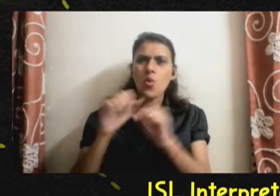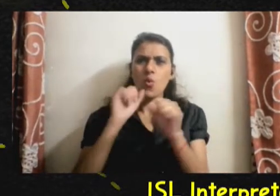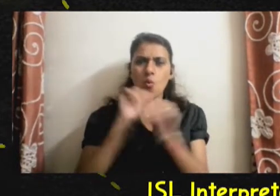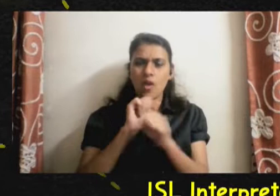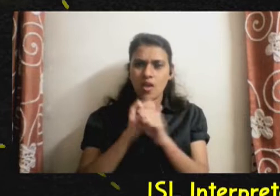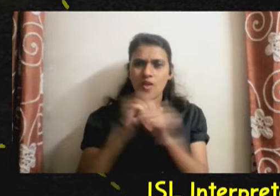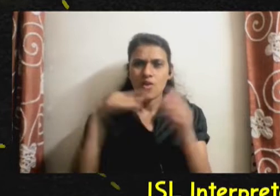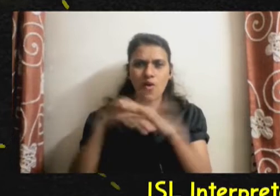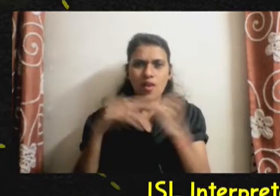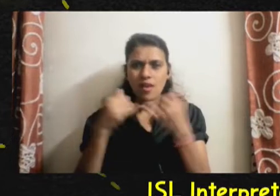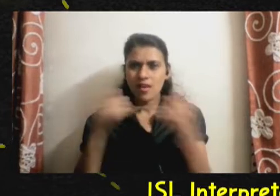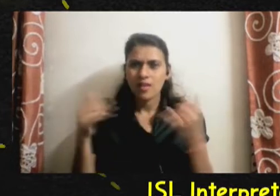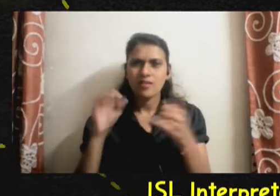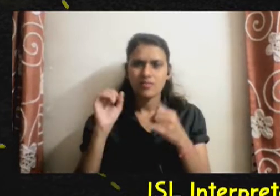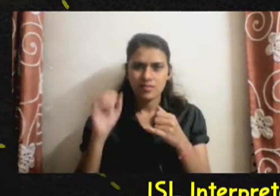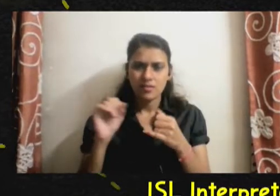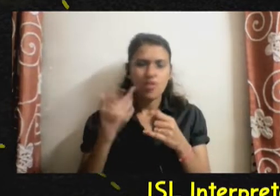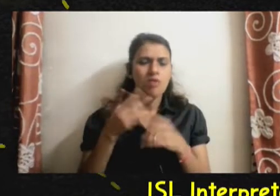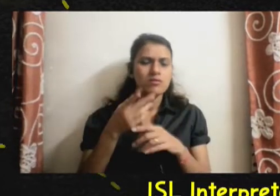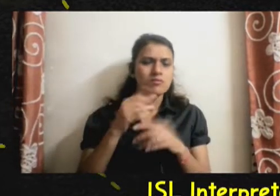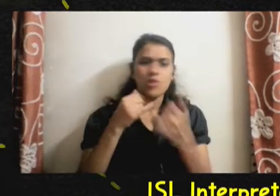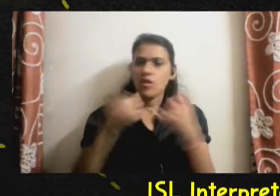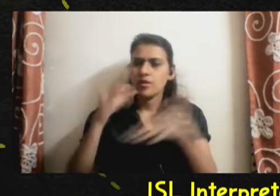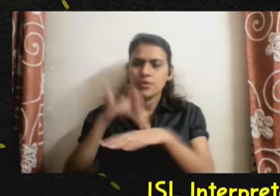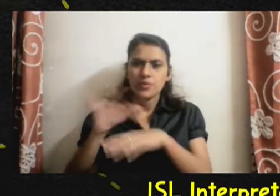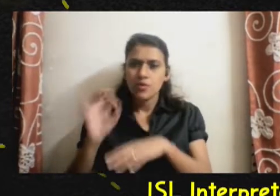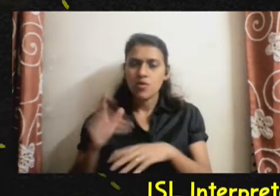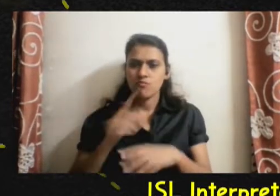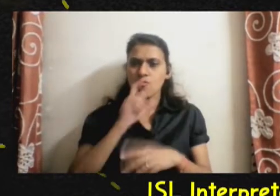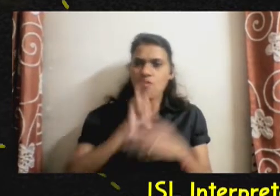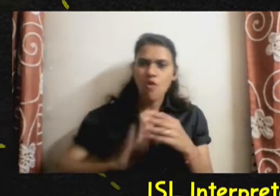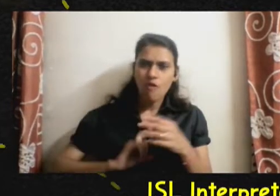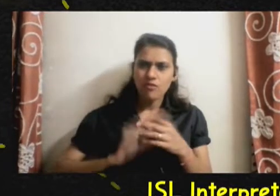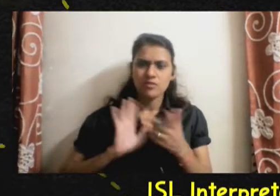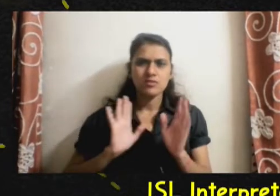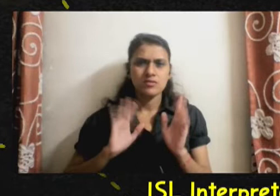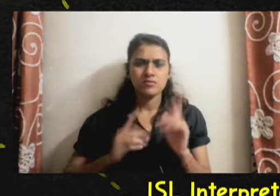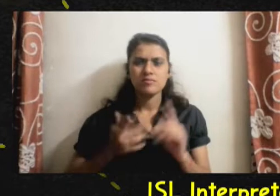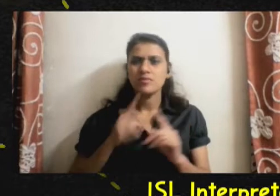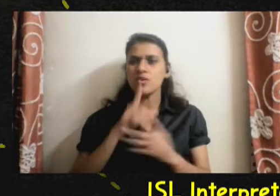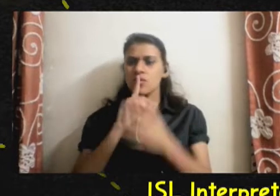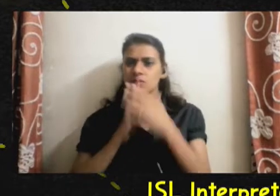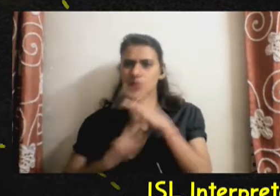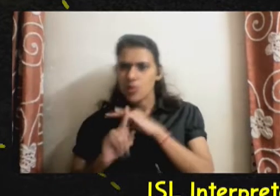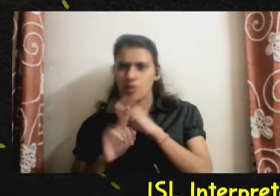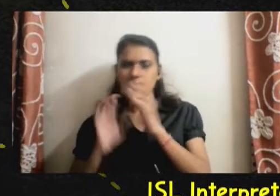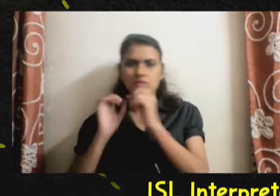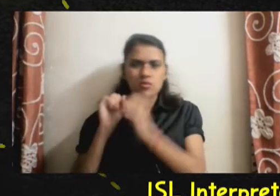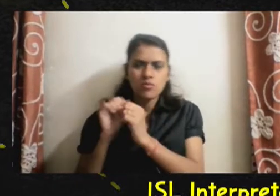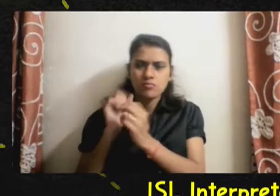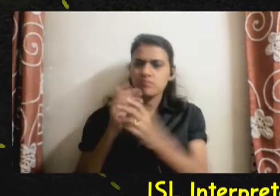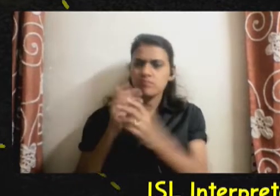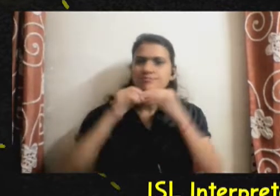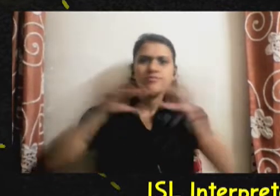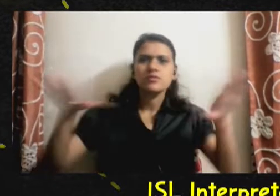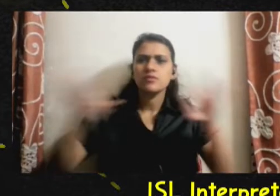which was deep thinking around consent, around issues of confidentiality. So for sure, for any of us, even the tech was unknown,